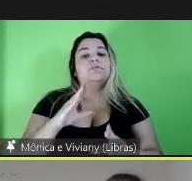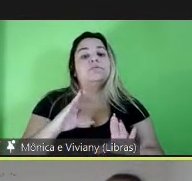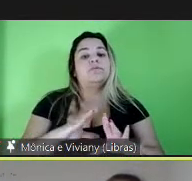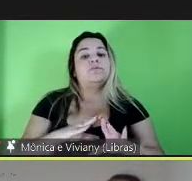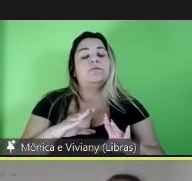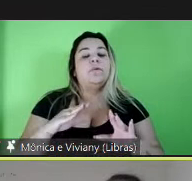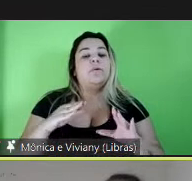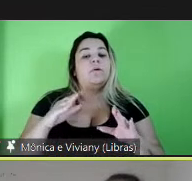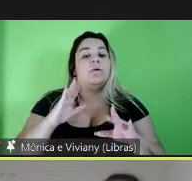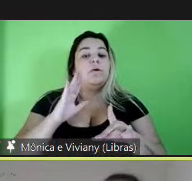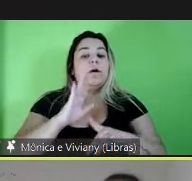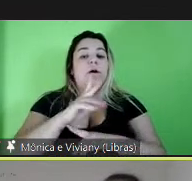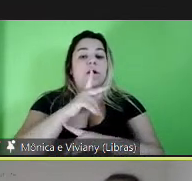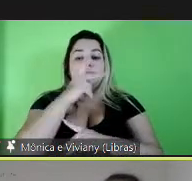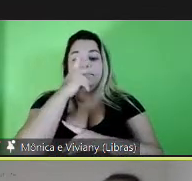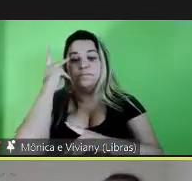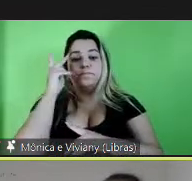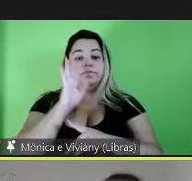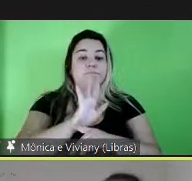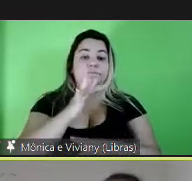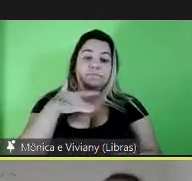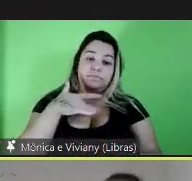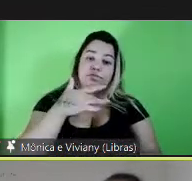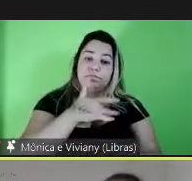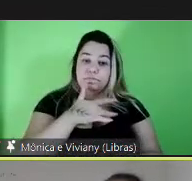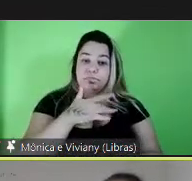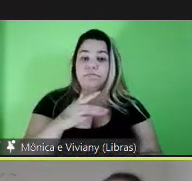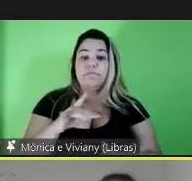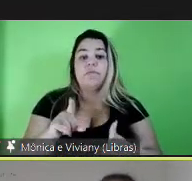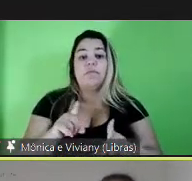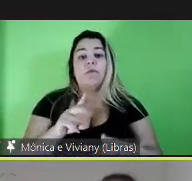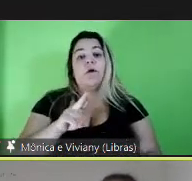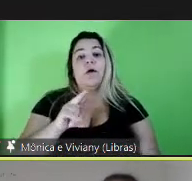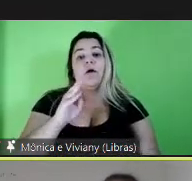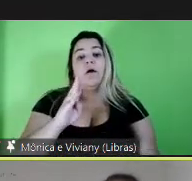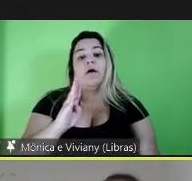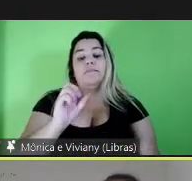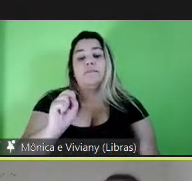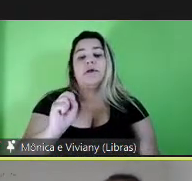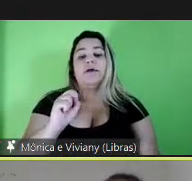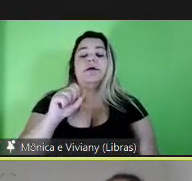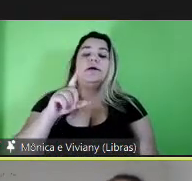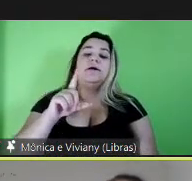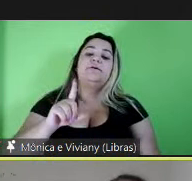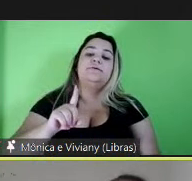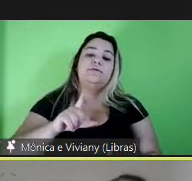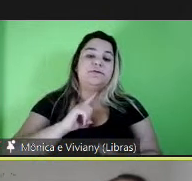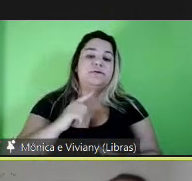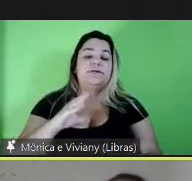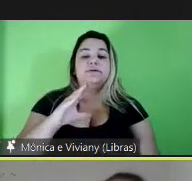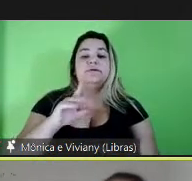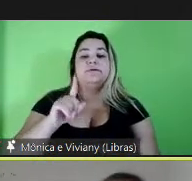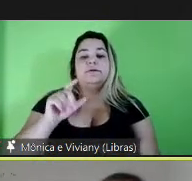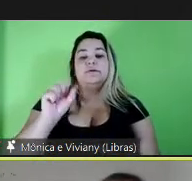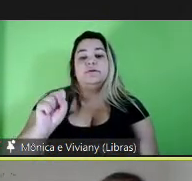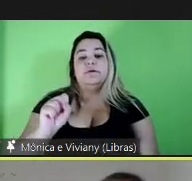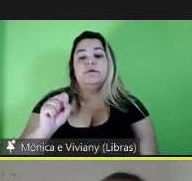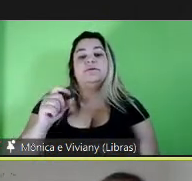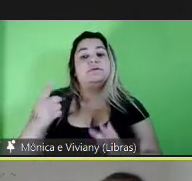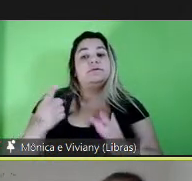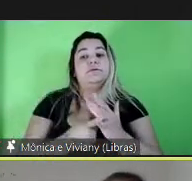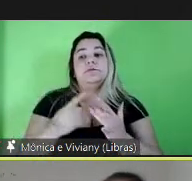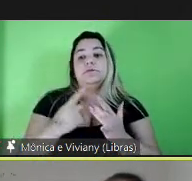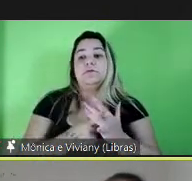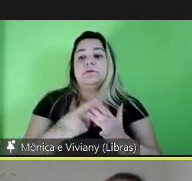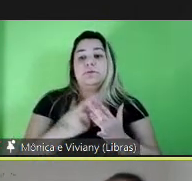resistance to let health get in their houses and to recognize this reality. In some units that also in this local council